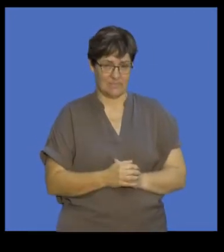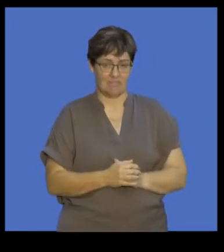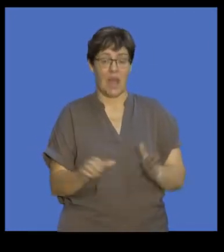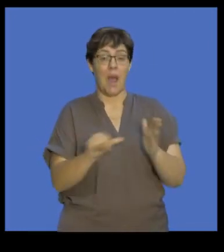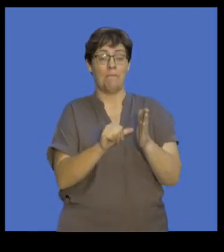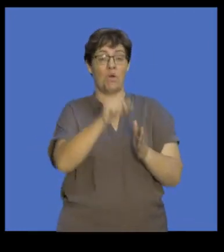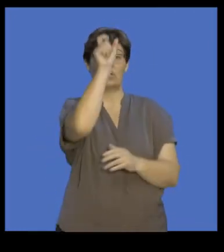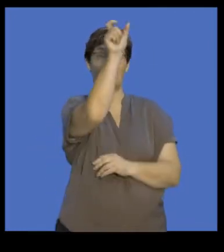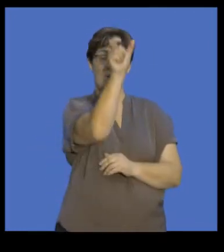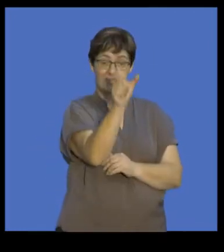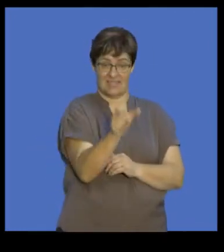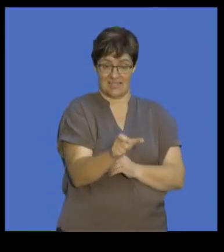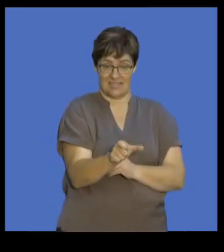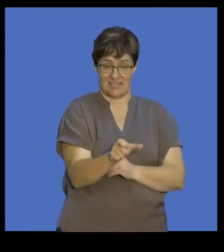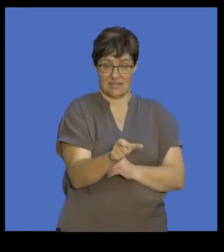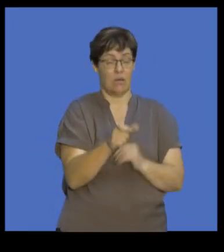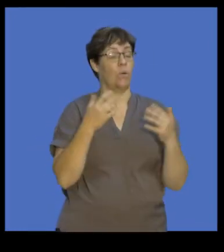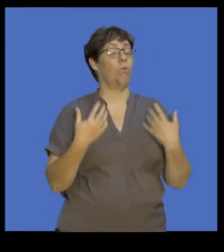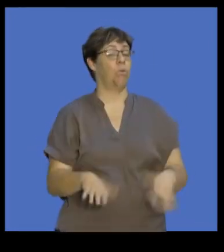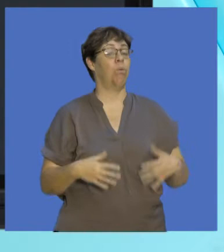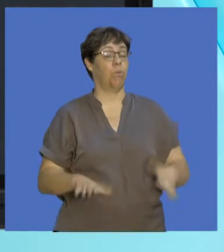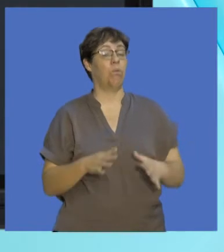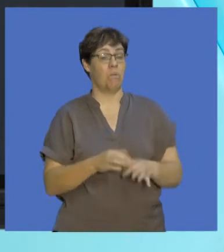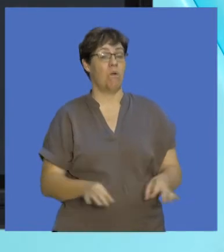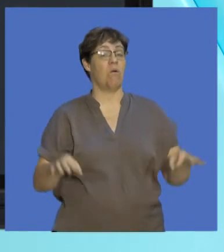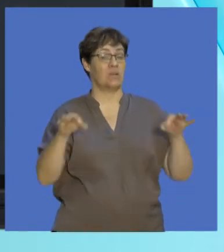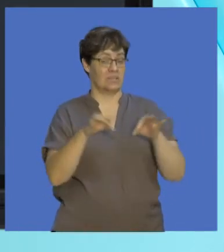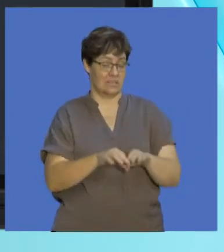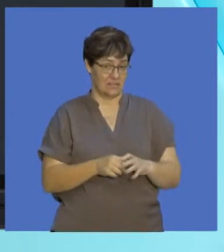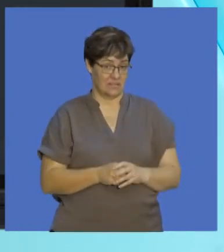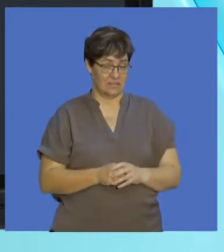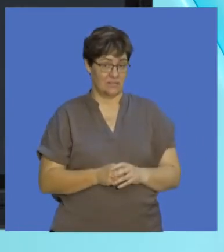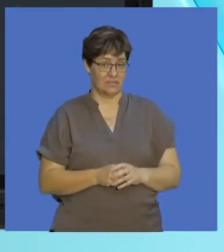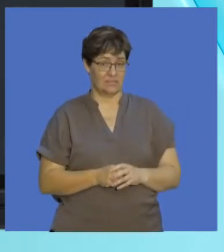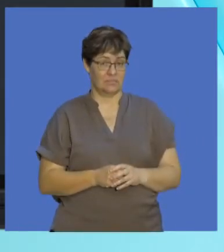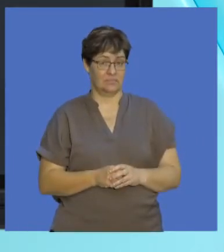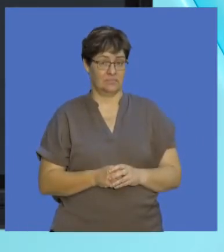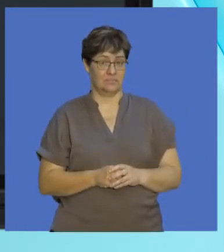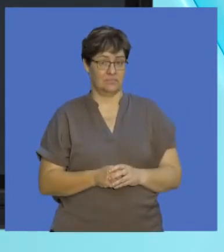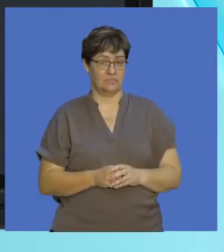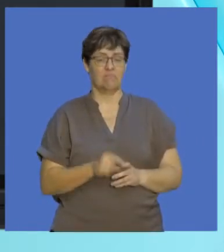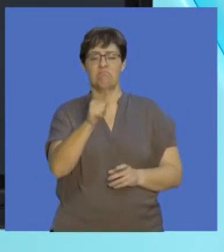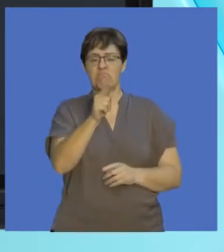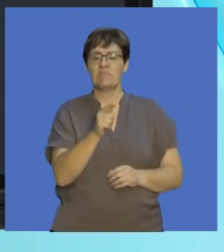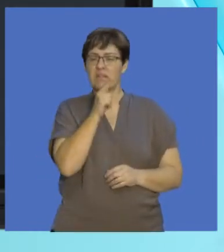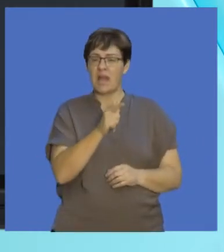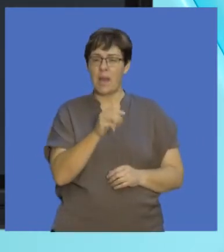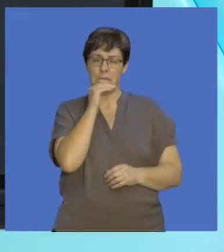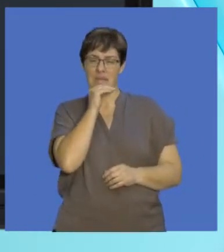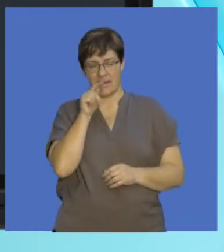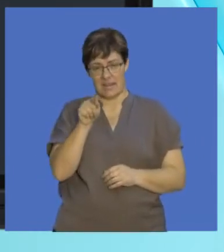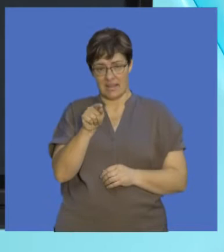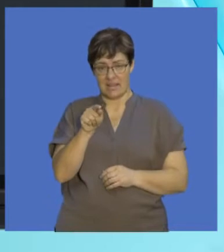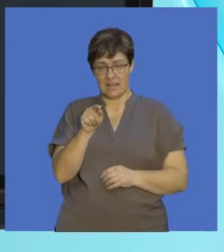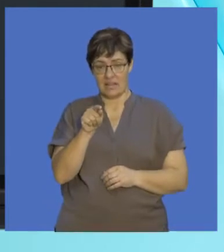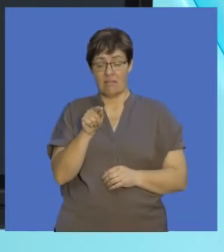the keywords, the terminology, very, very important. One has to emphasize at this point that whenever we talk of definitions,